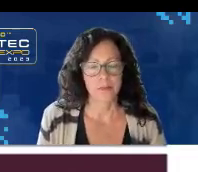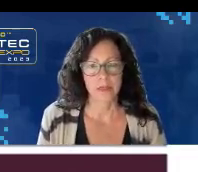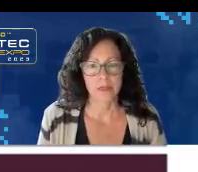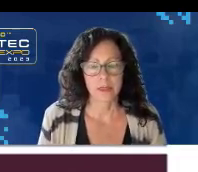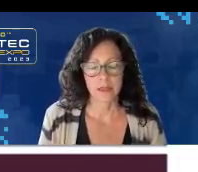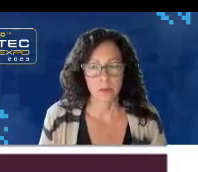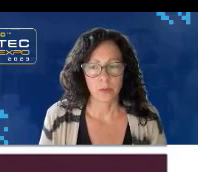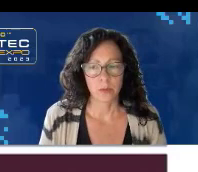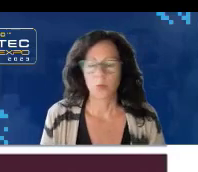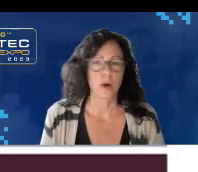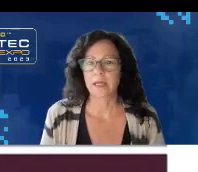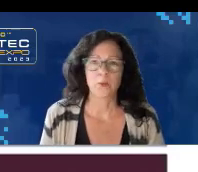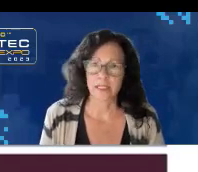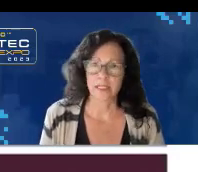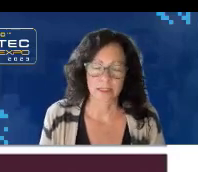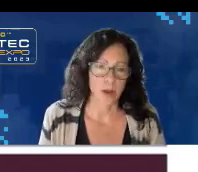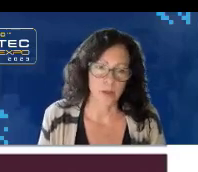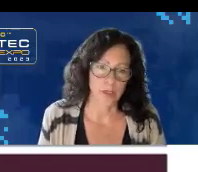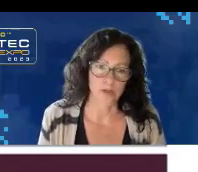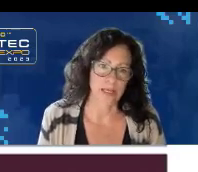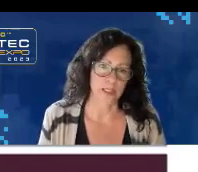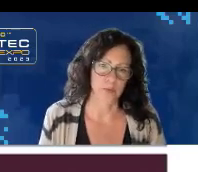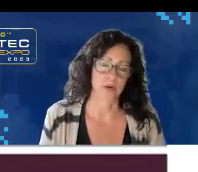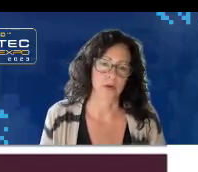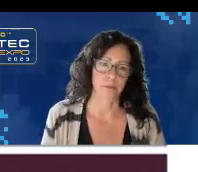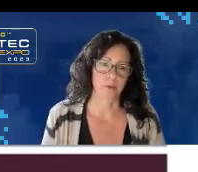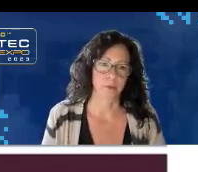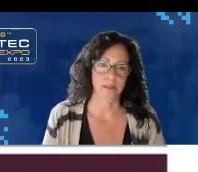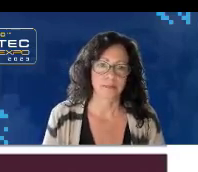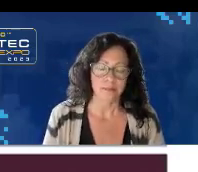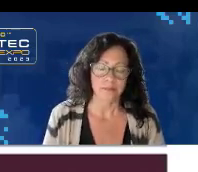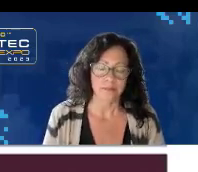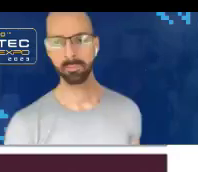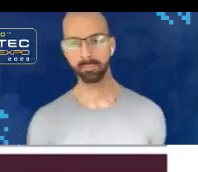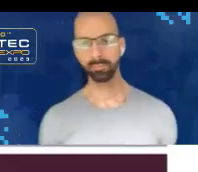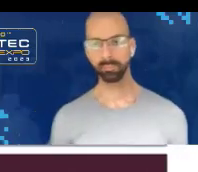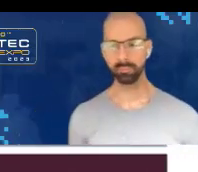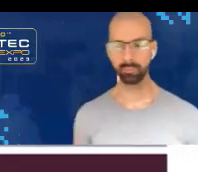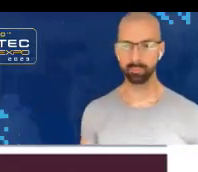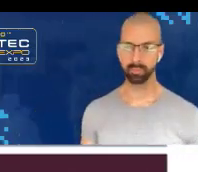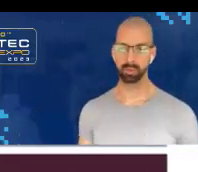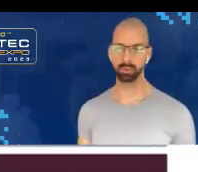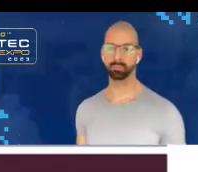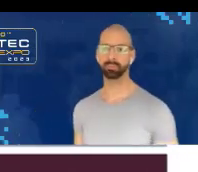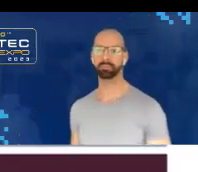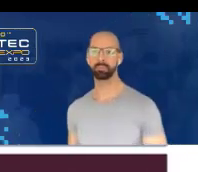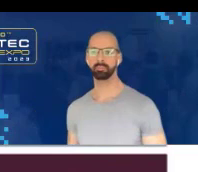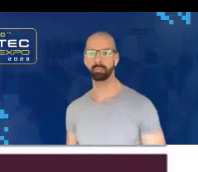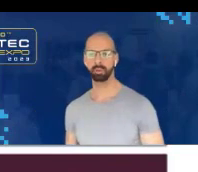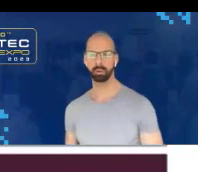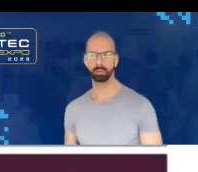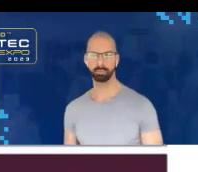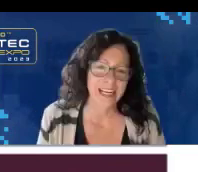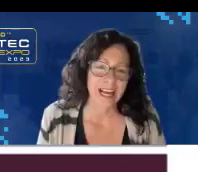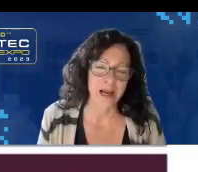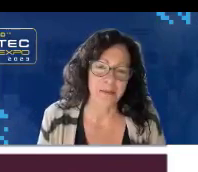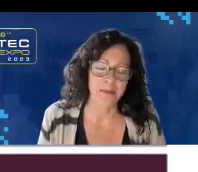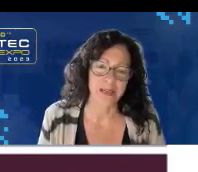So why did we create this program? Well, several years ago,